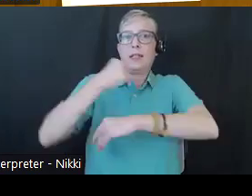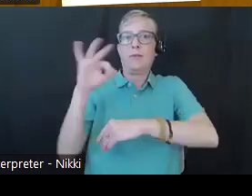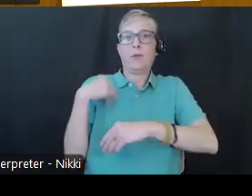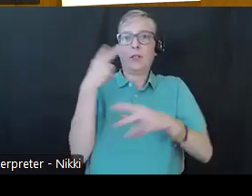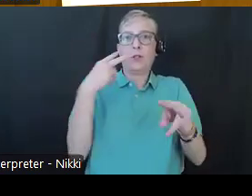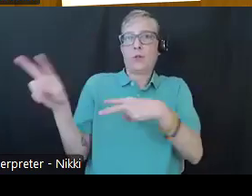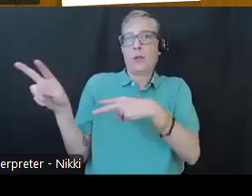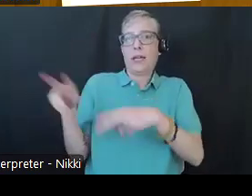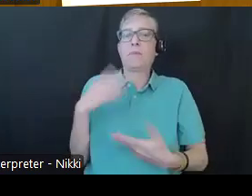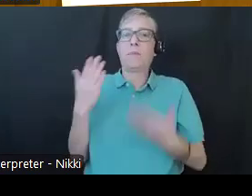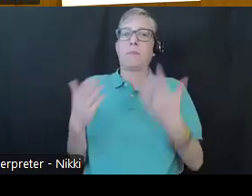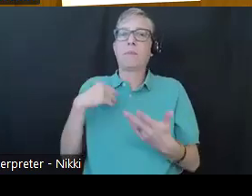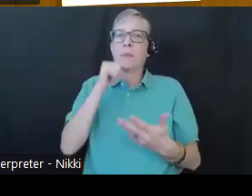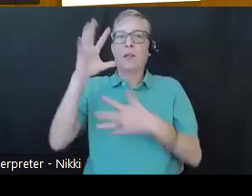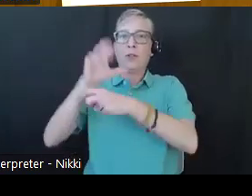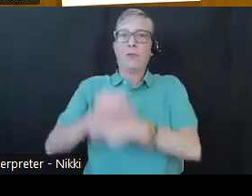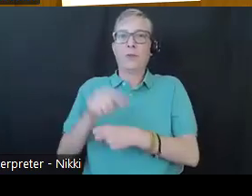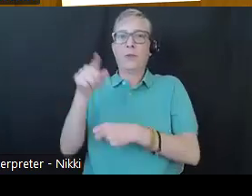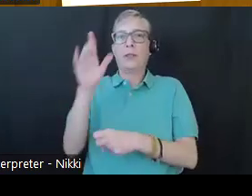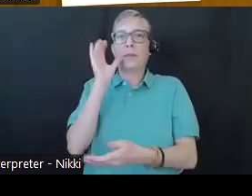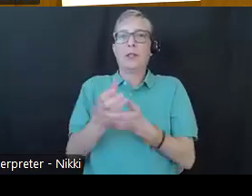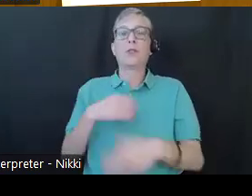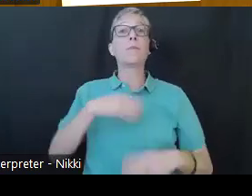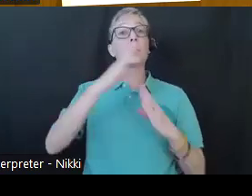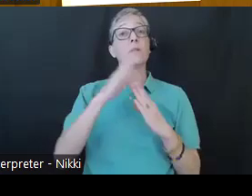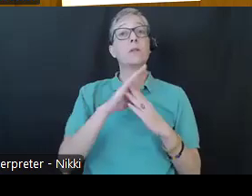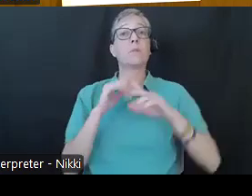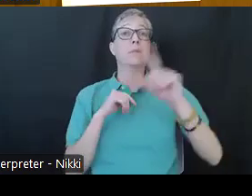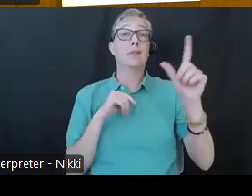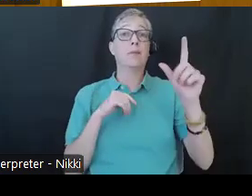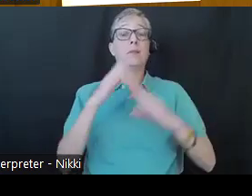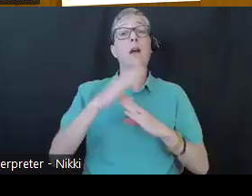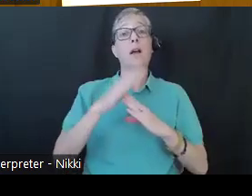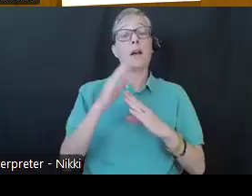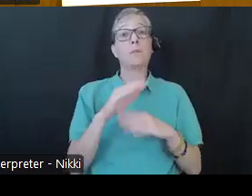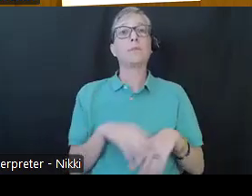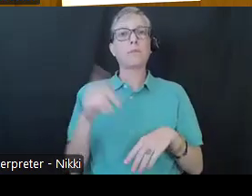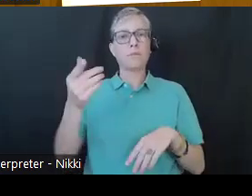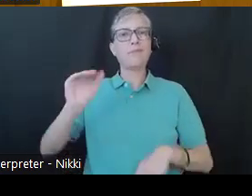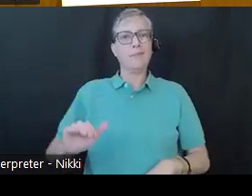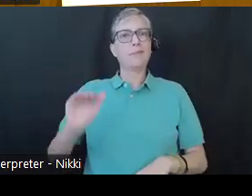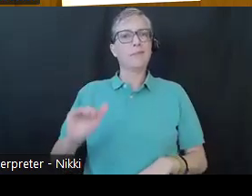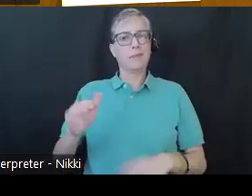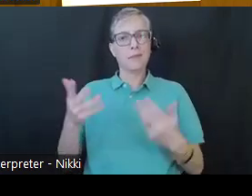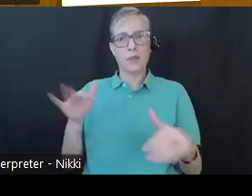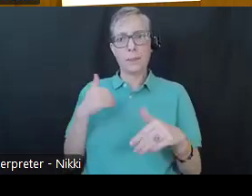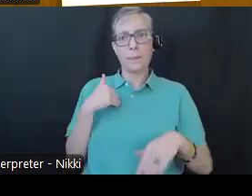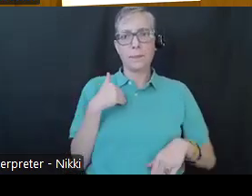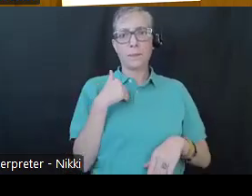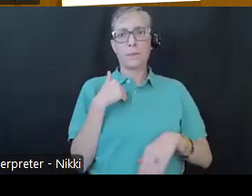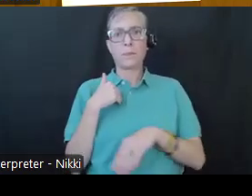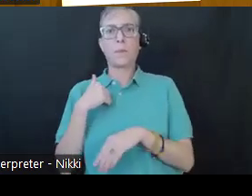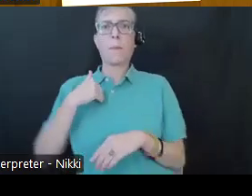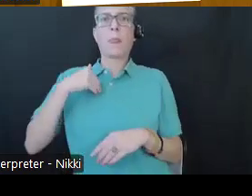you're not used to these pictures. But you can see the top there. This child has the